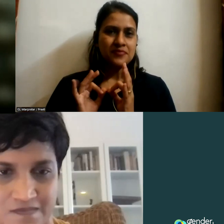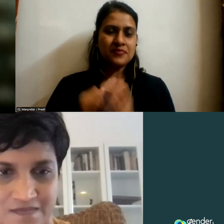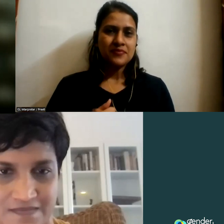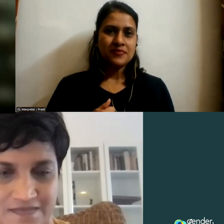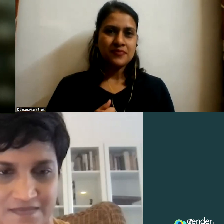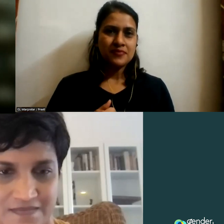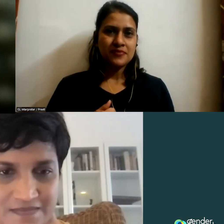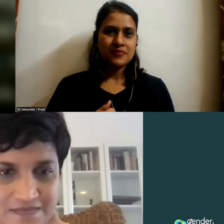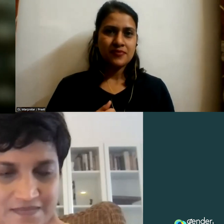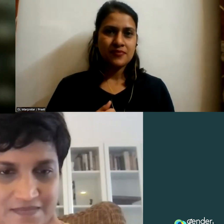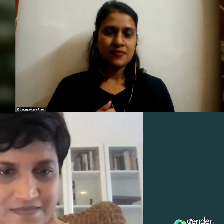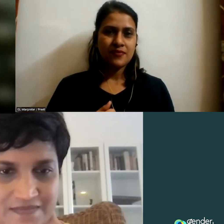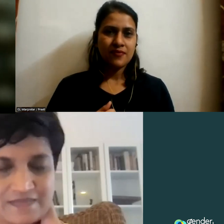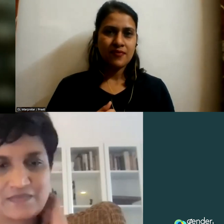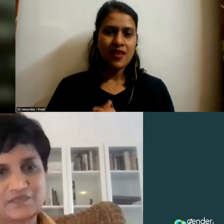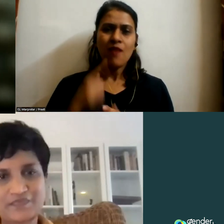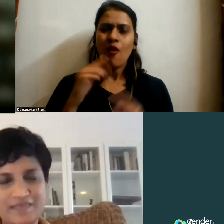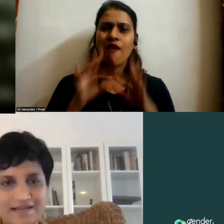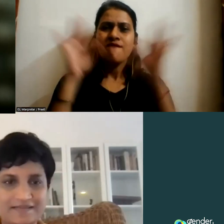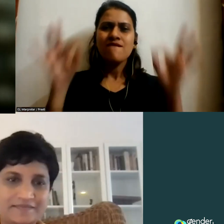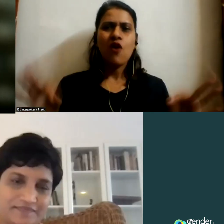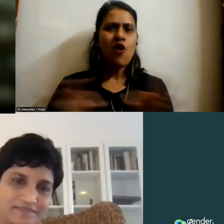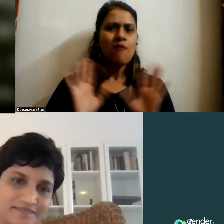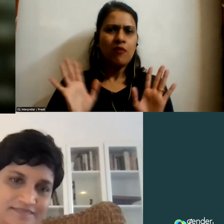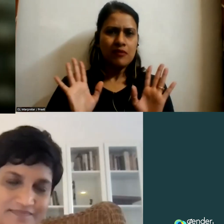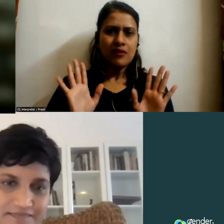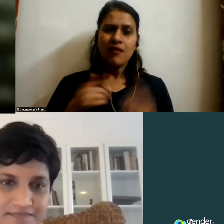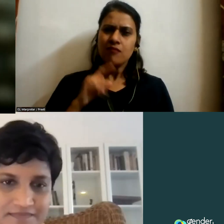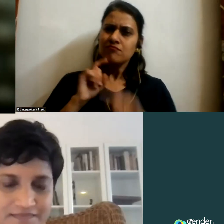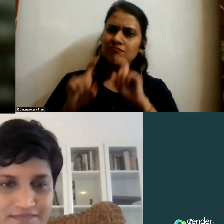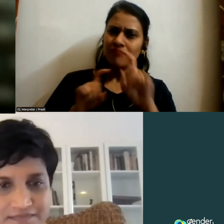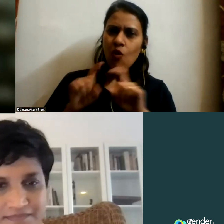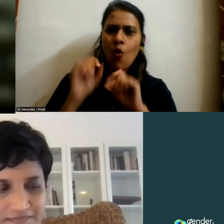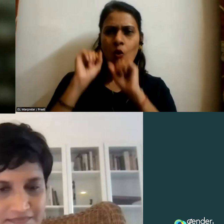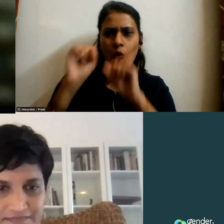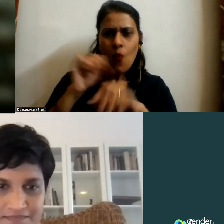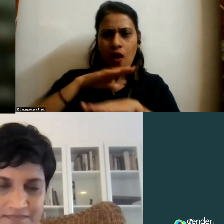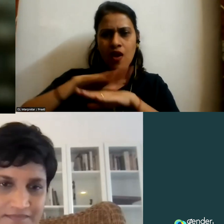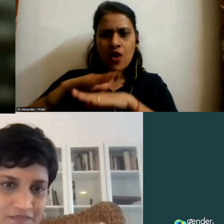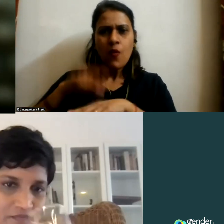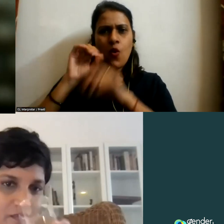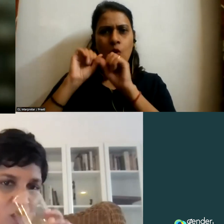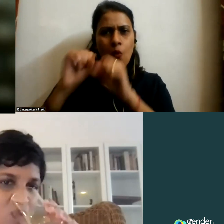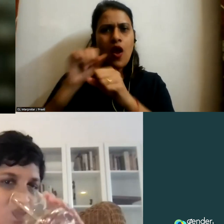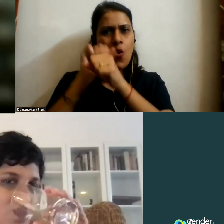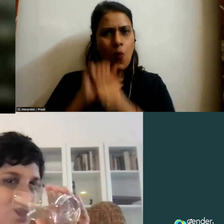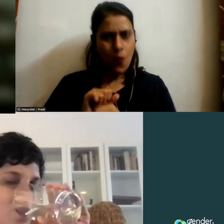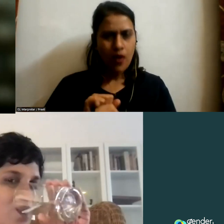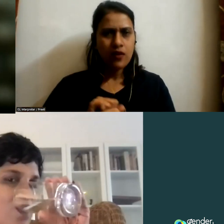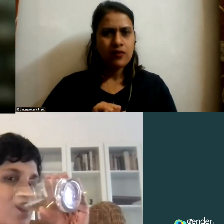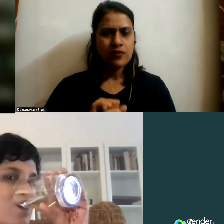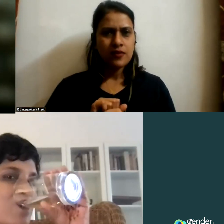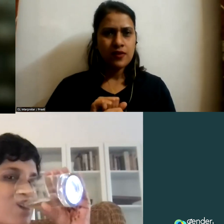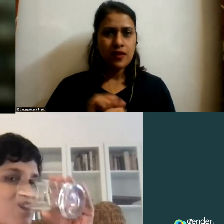it read as informal too, because you were quoting instances from, your own work and experience. And along those lines,